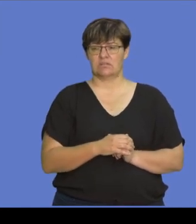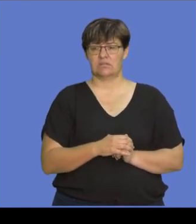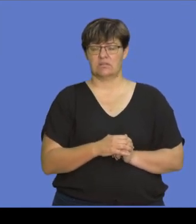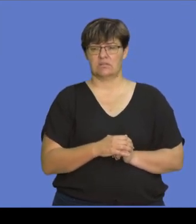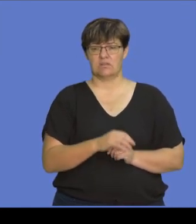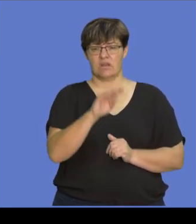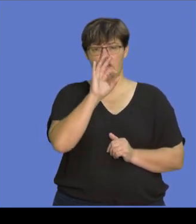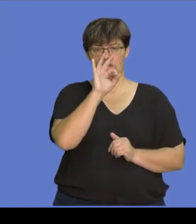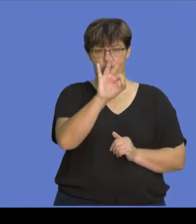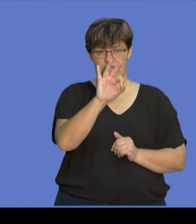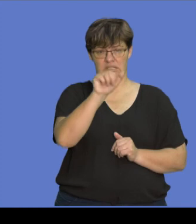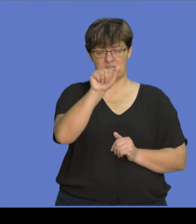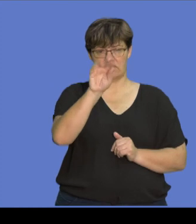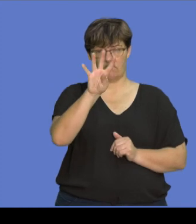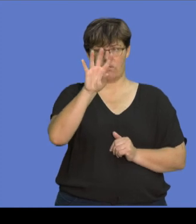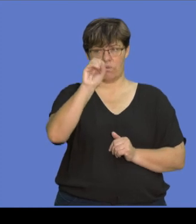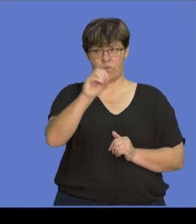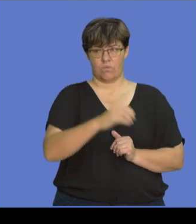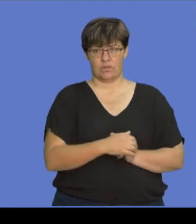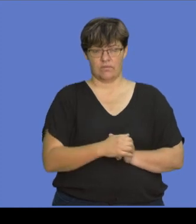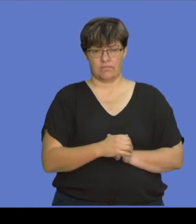the 3,640,